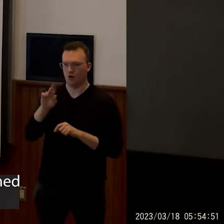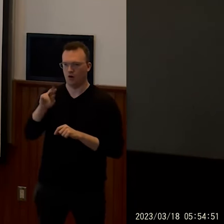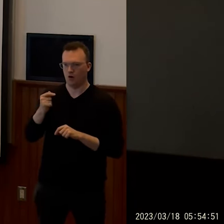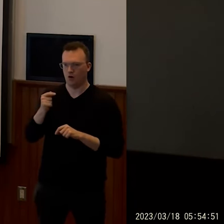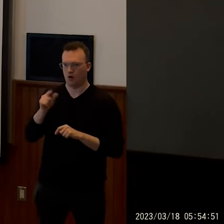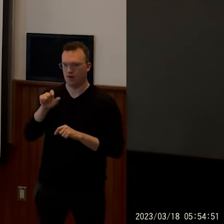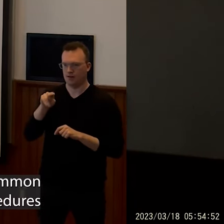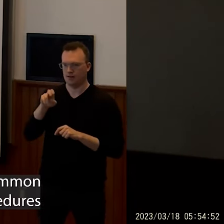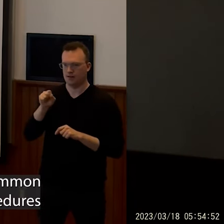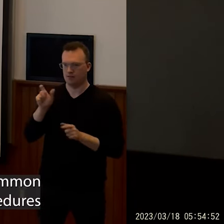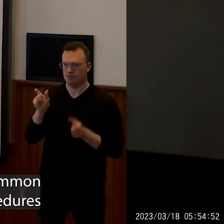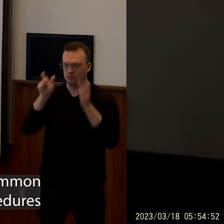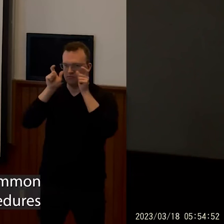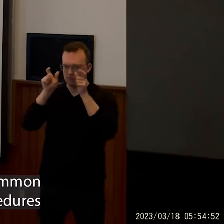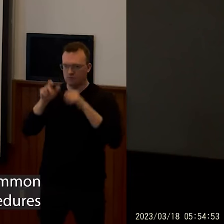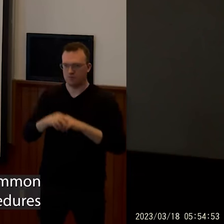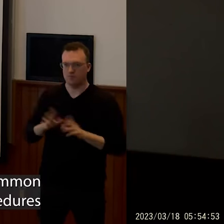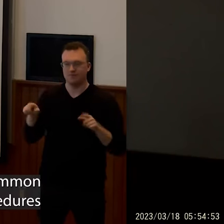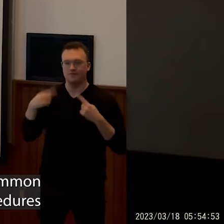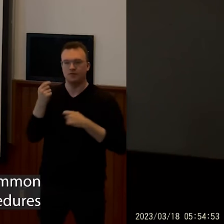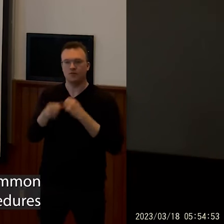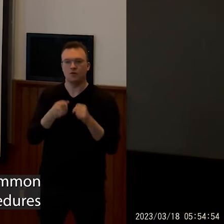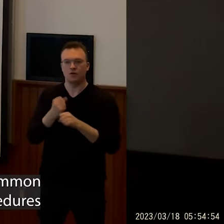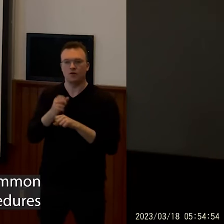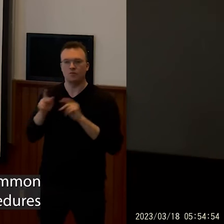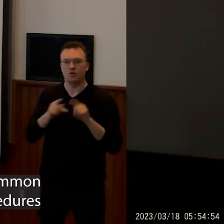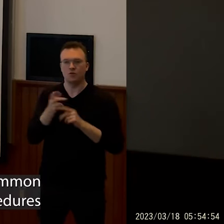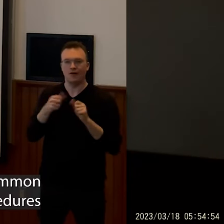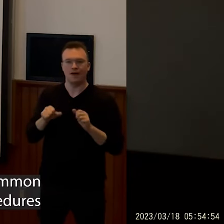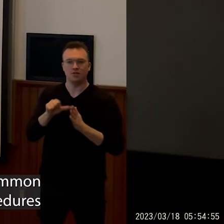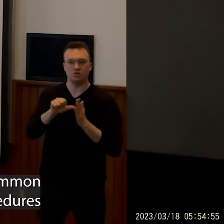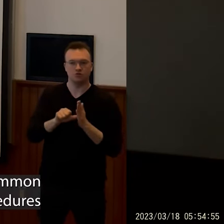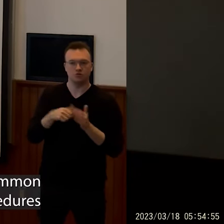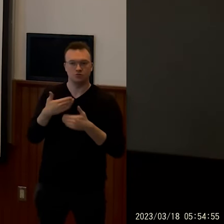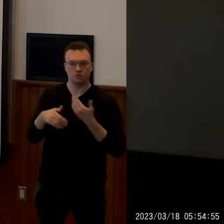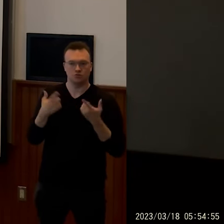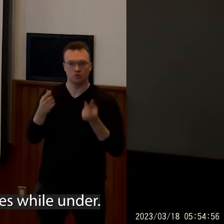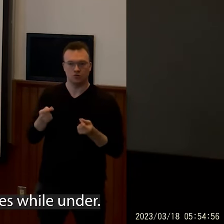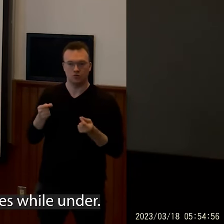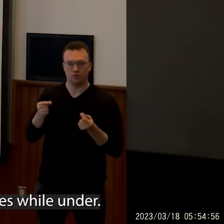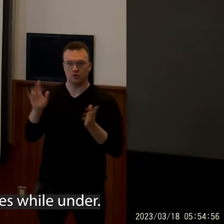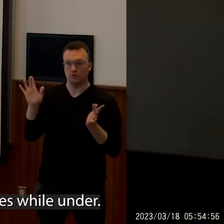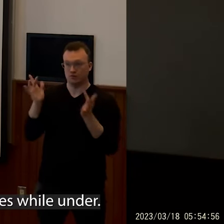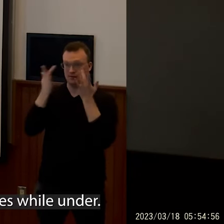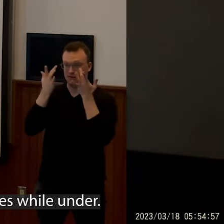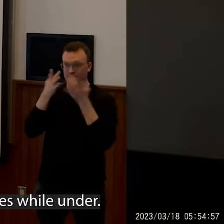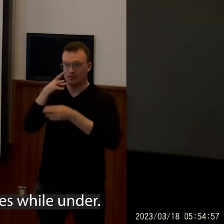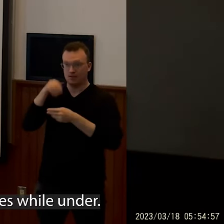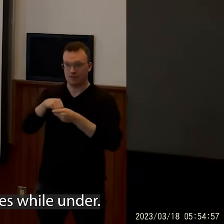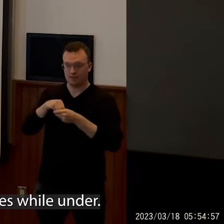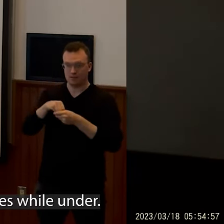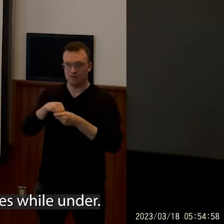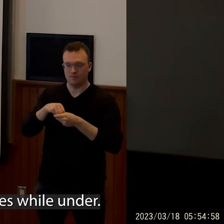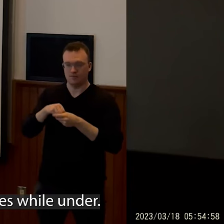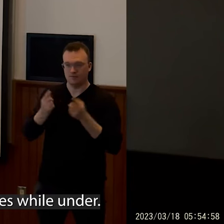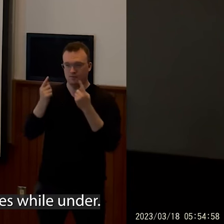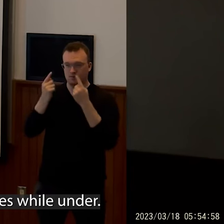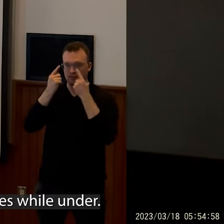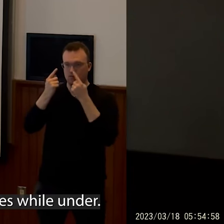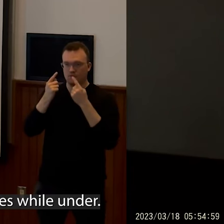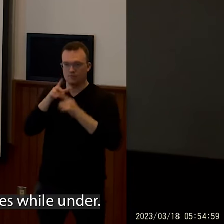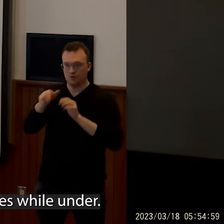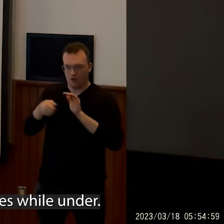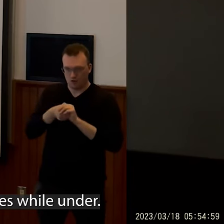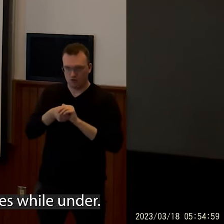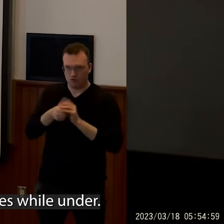lenses. The past few years, it has become common for people getting any surgical procedures to have their AUG lenses implanted in their eyes when they were under.